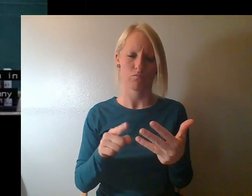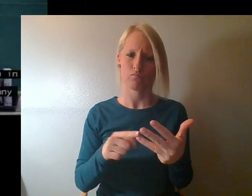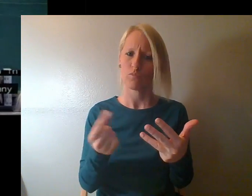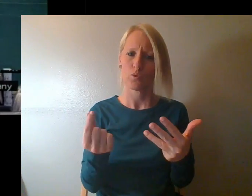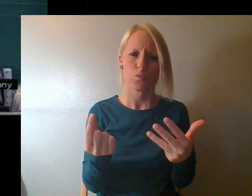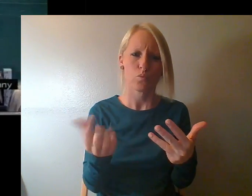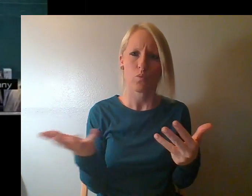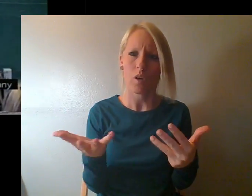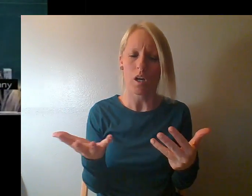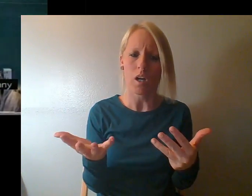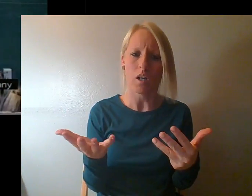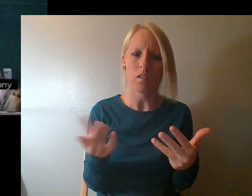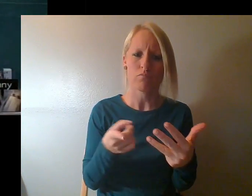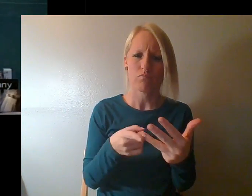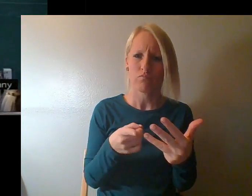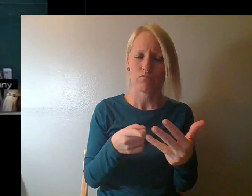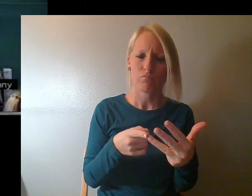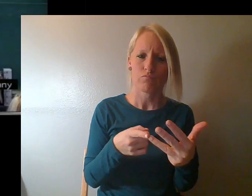any guesses?